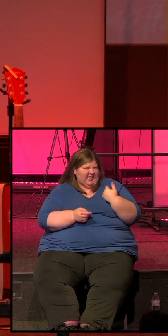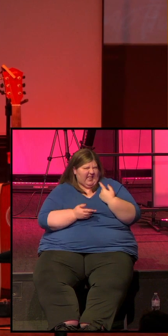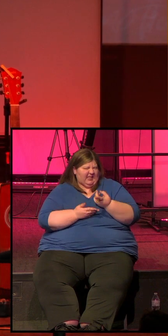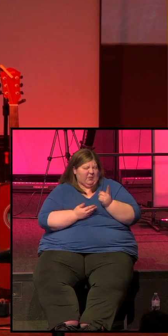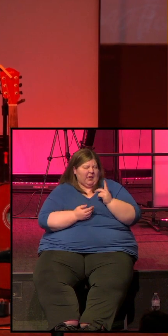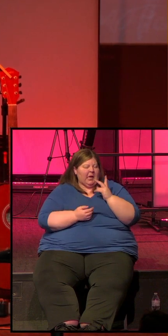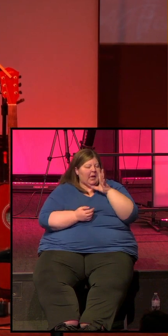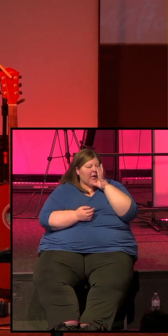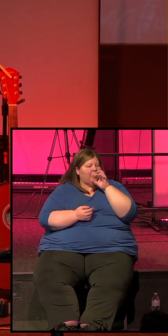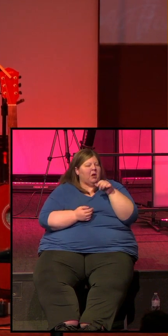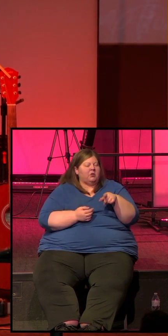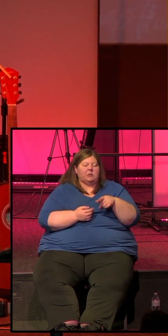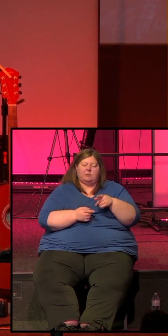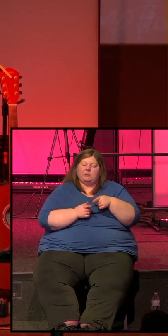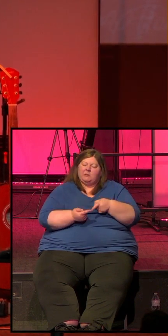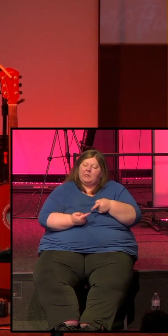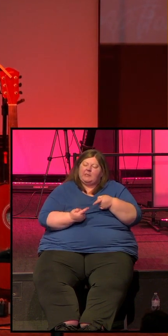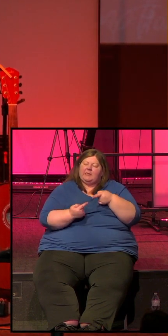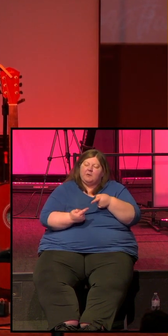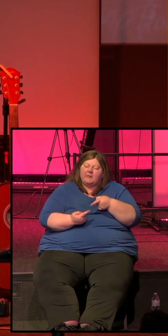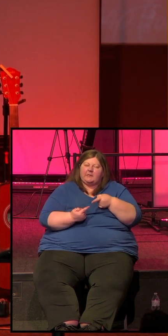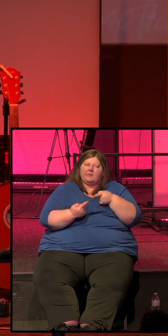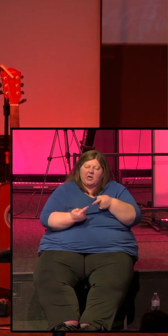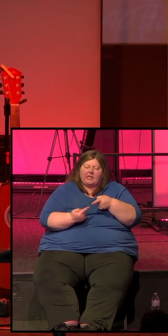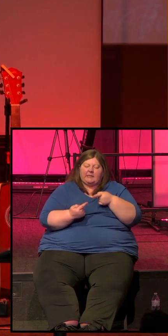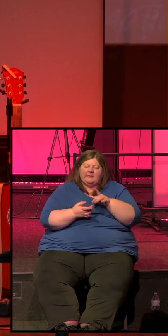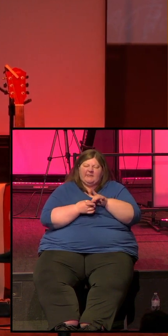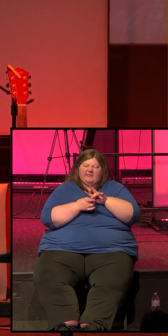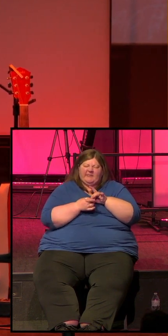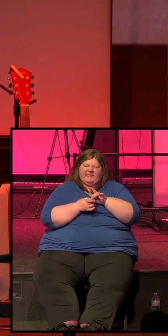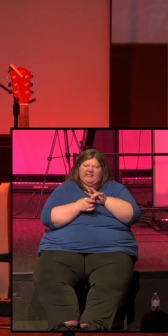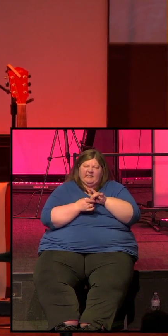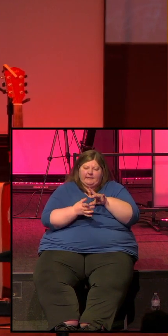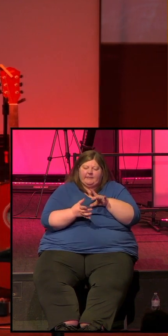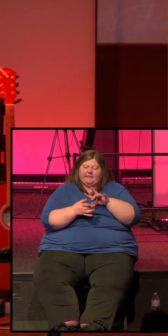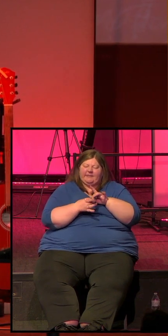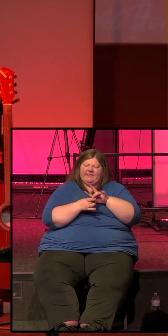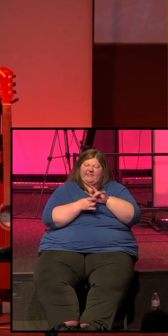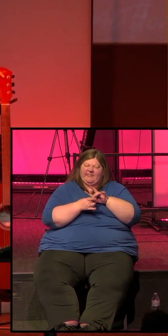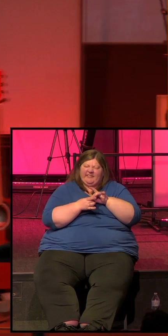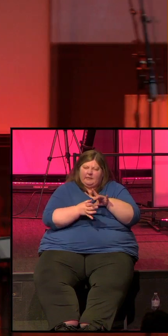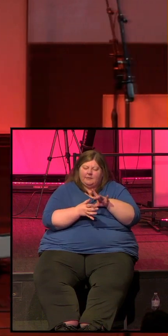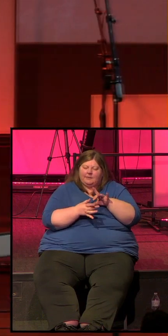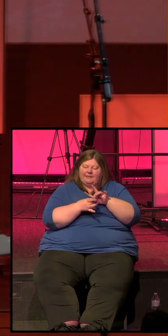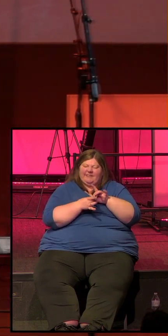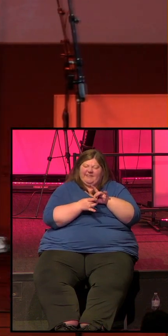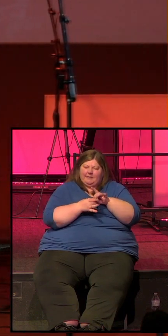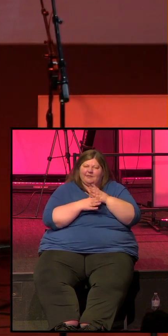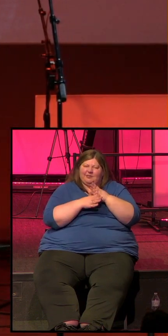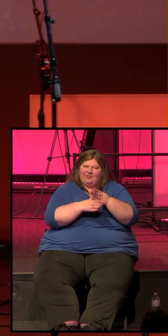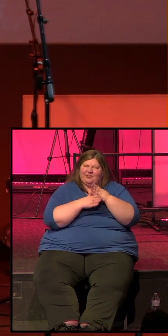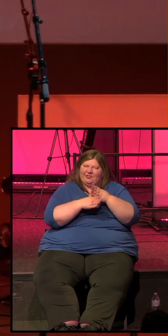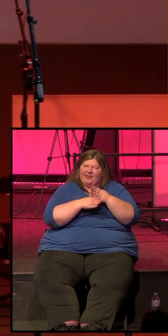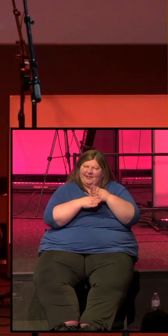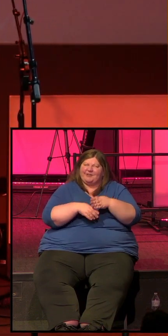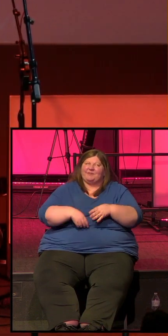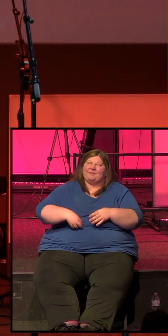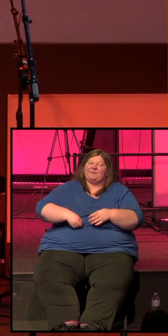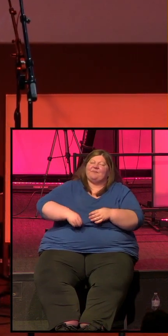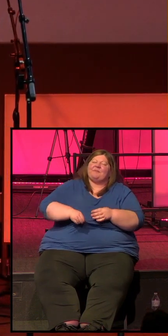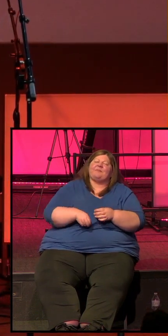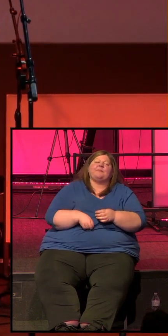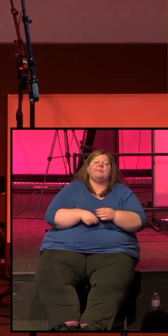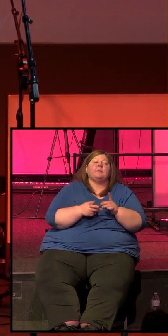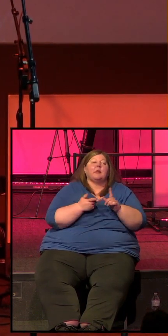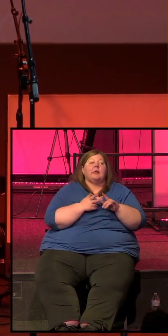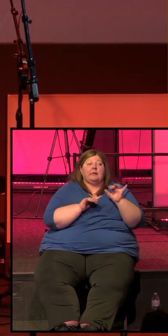on repeat, struggling over and over and over of letting go of his toys so that somebody else can play with them. Here's another one, staying